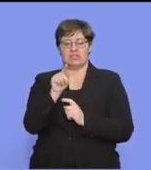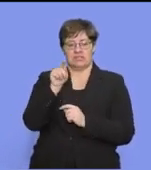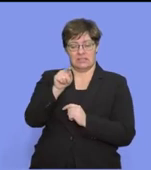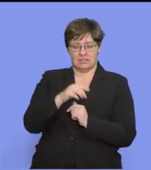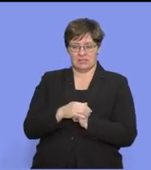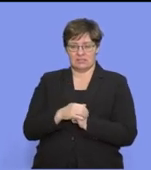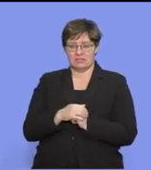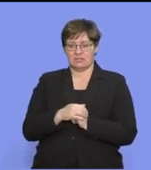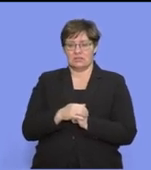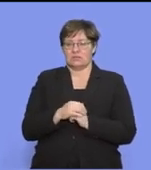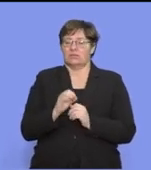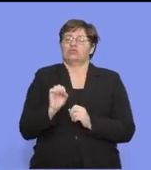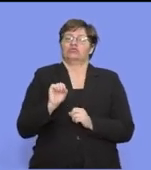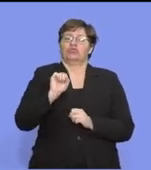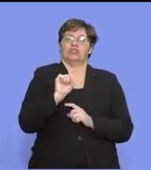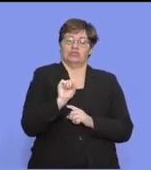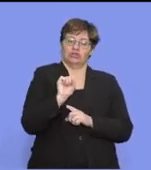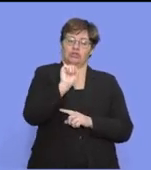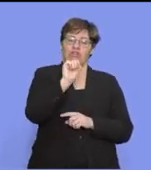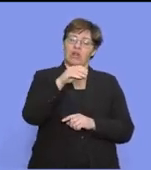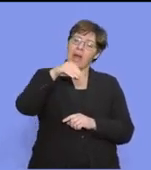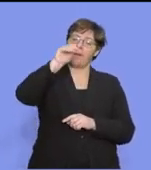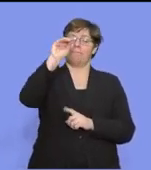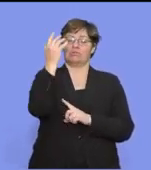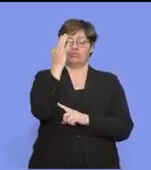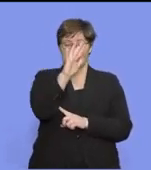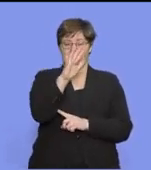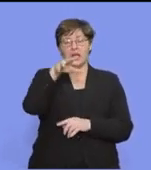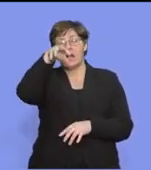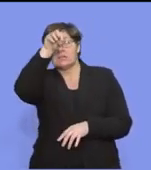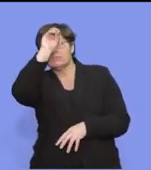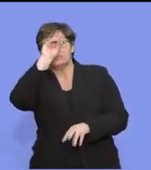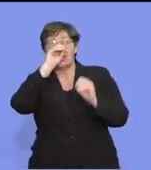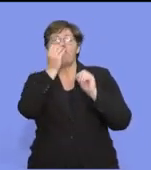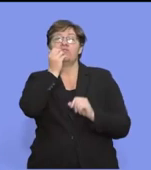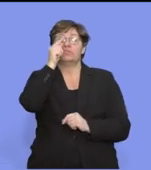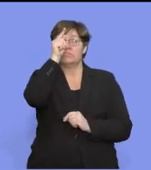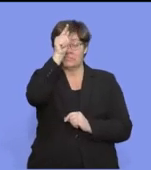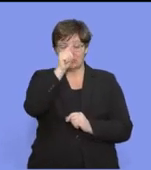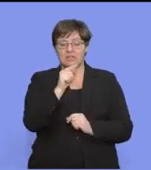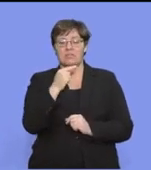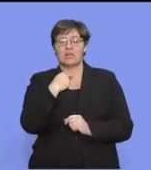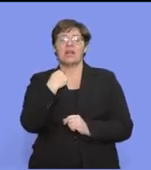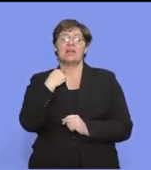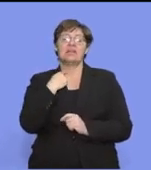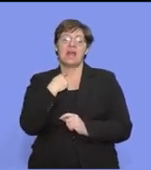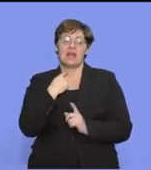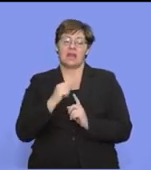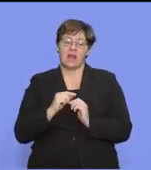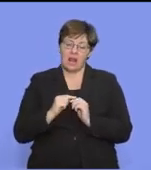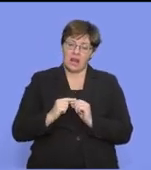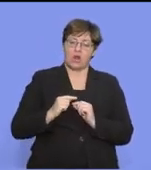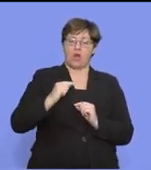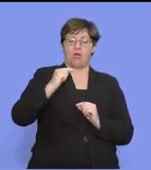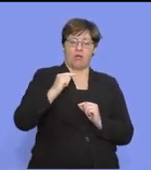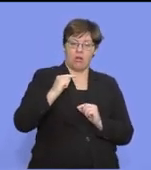trees. And by stretching up to the tree to reach the food there, the neck started to